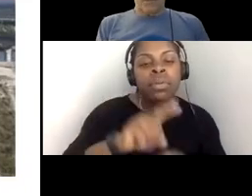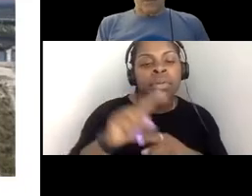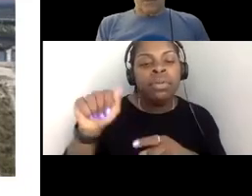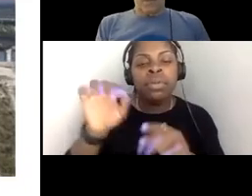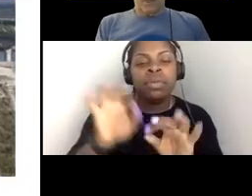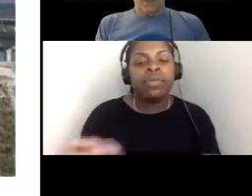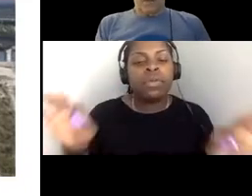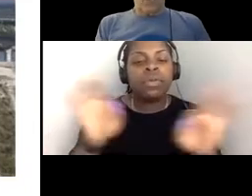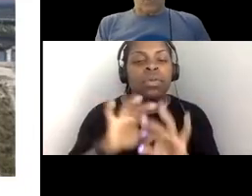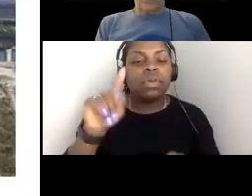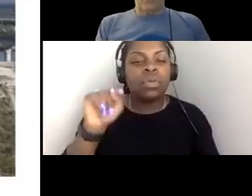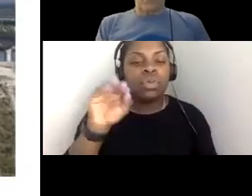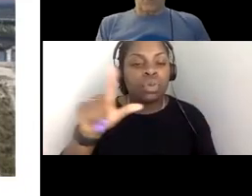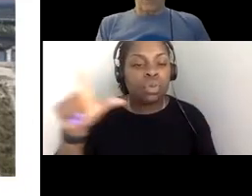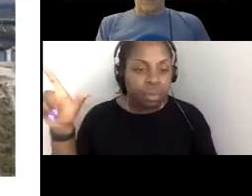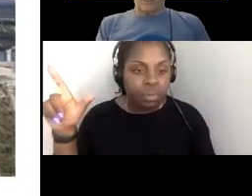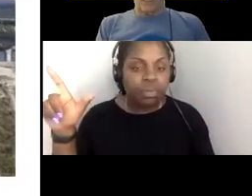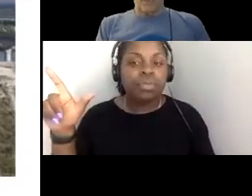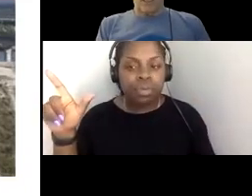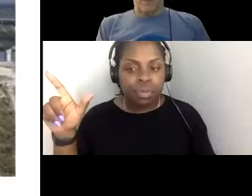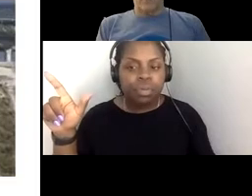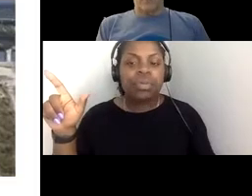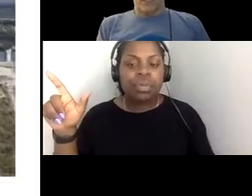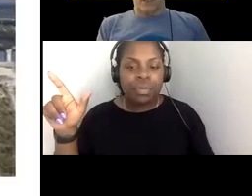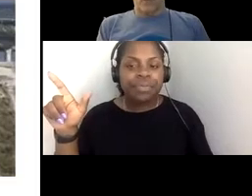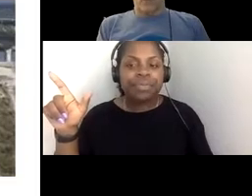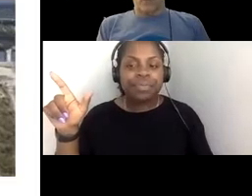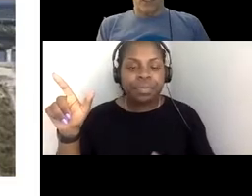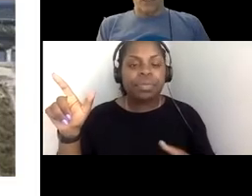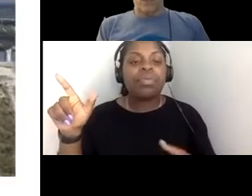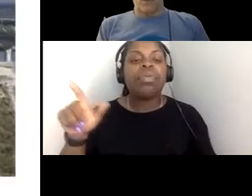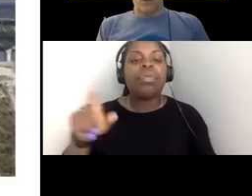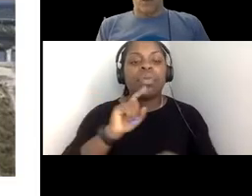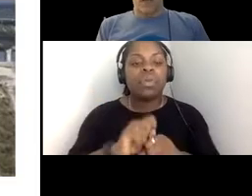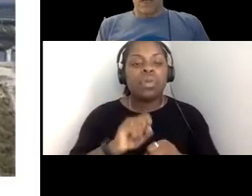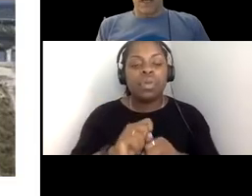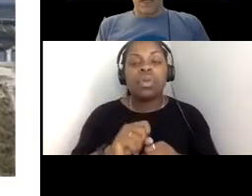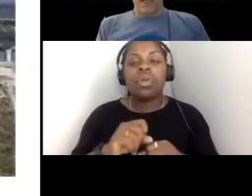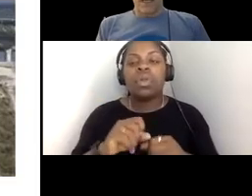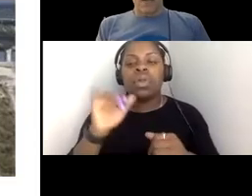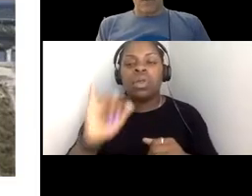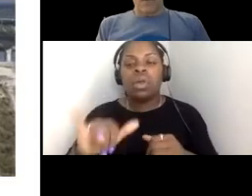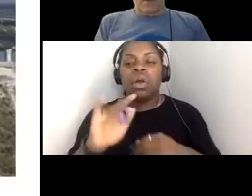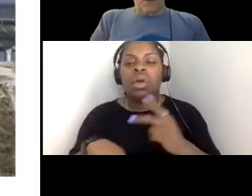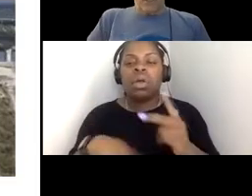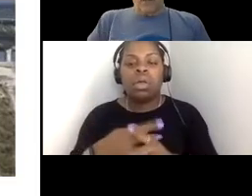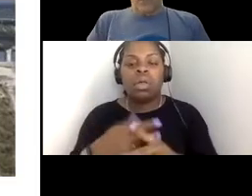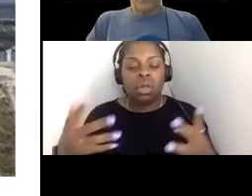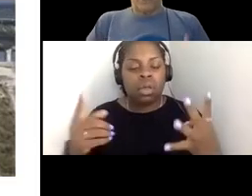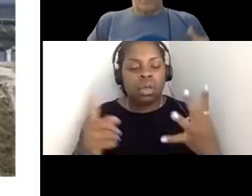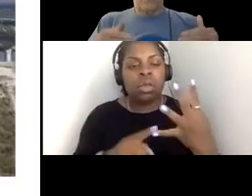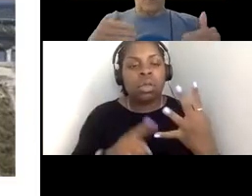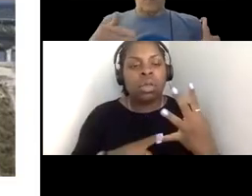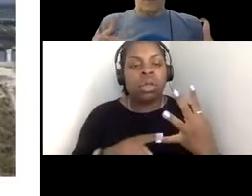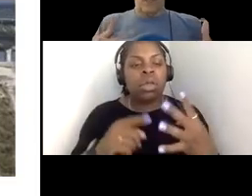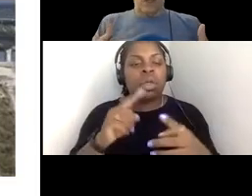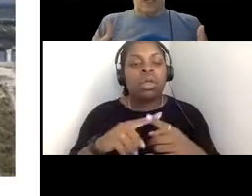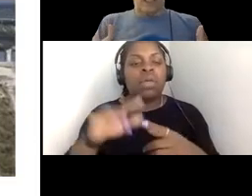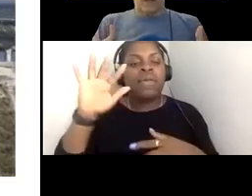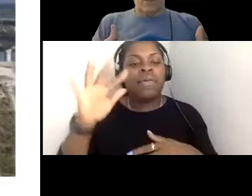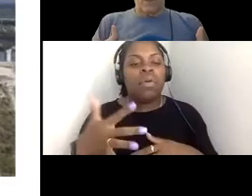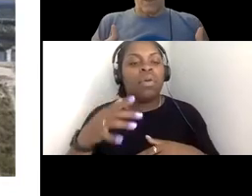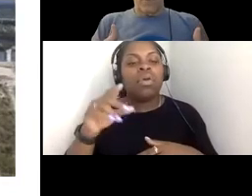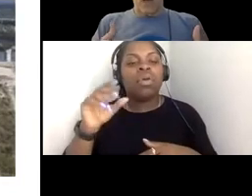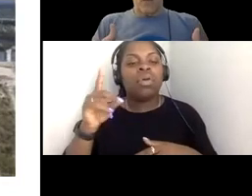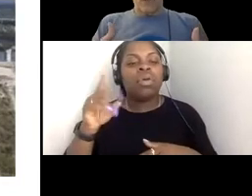forth. Fourthly, we're going to look at electronic monitors as a surveillance tool. And then our fifth stop is going to be